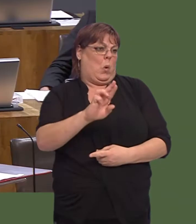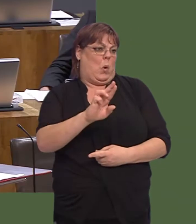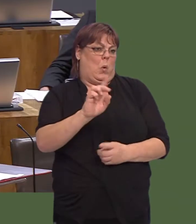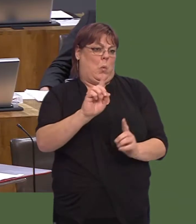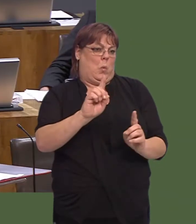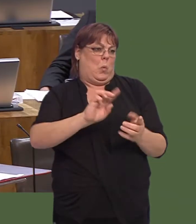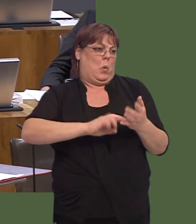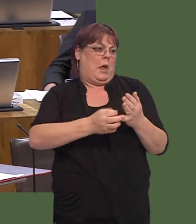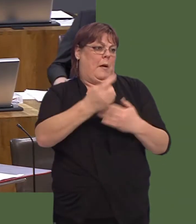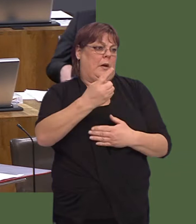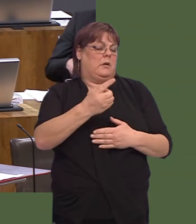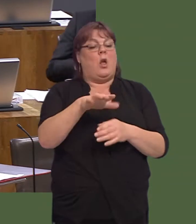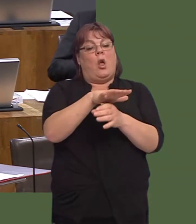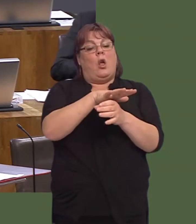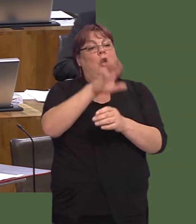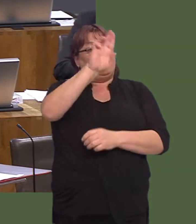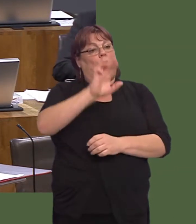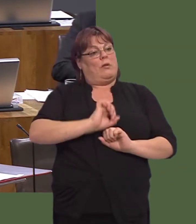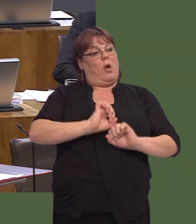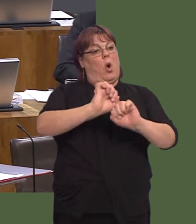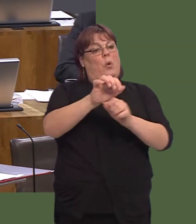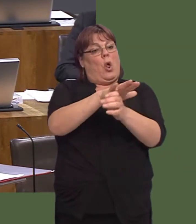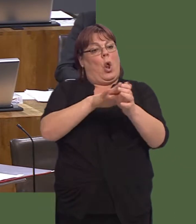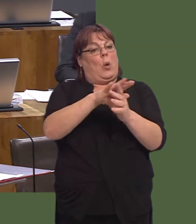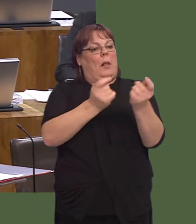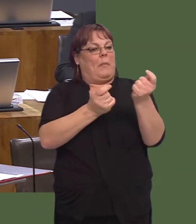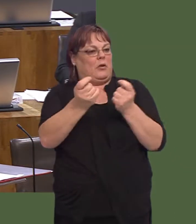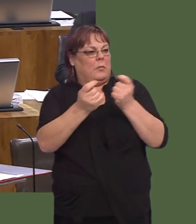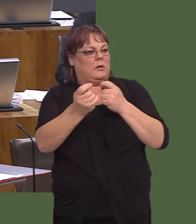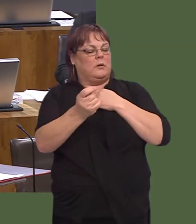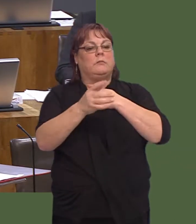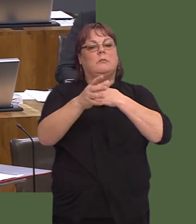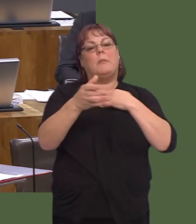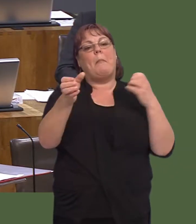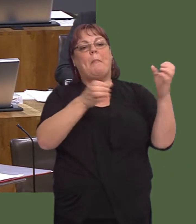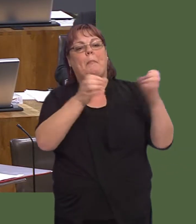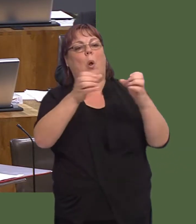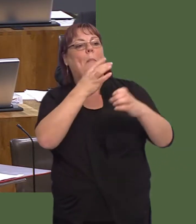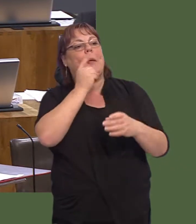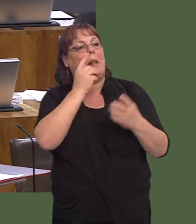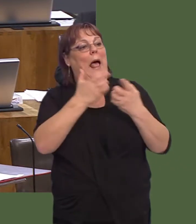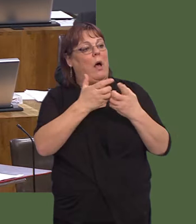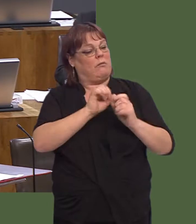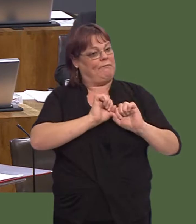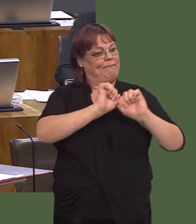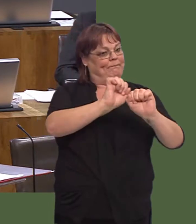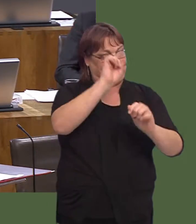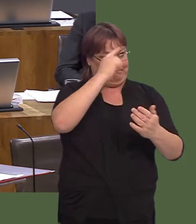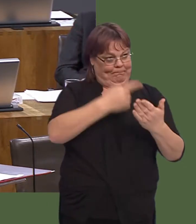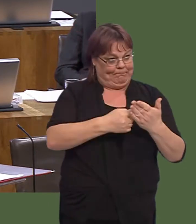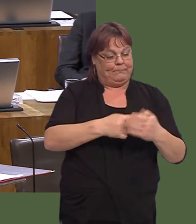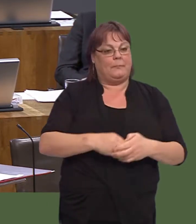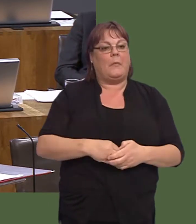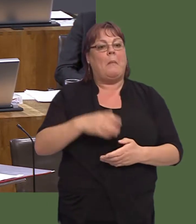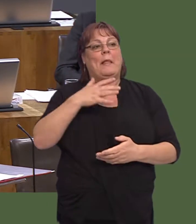what they do. Local management of schools means that schools have a certain degree of autonomy in terms of how they employ people, but it is clearly in the interest of schools to ensure